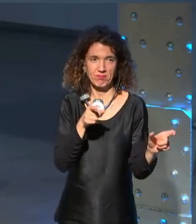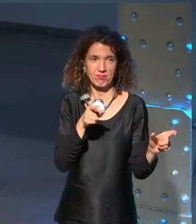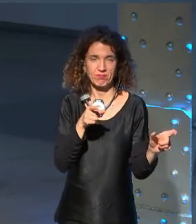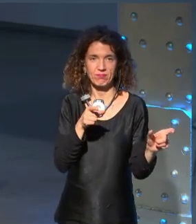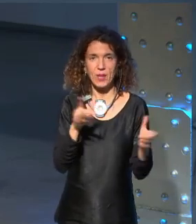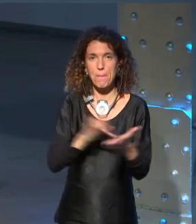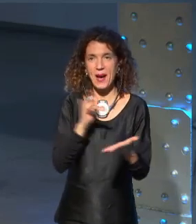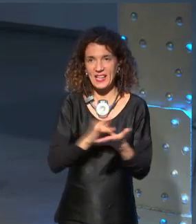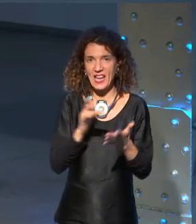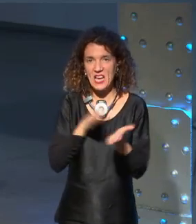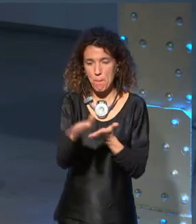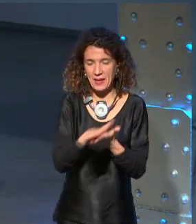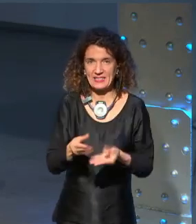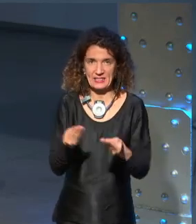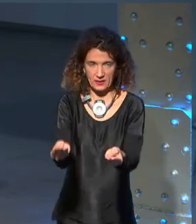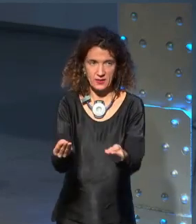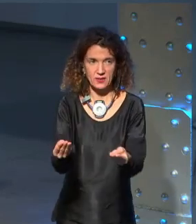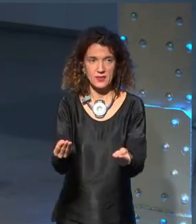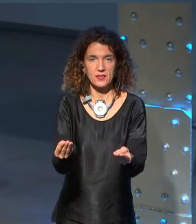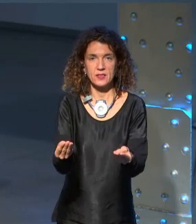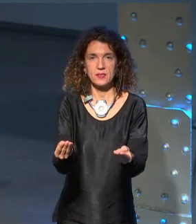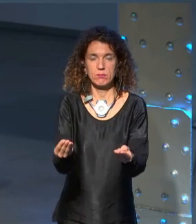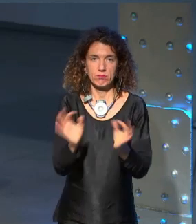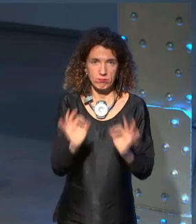In terms of similarities with Dave, and